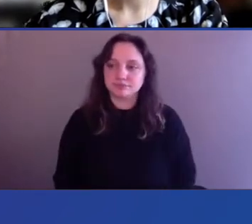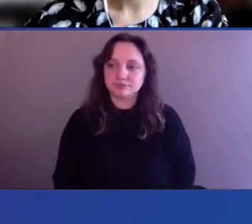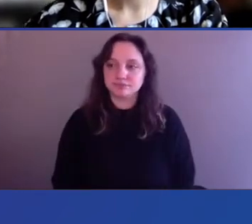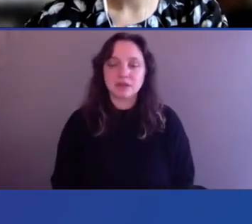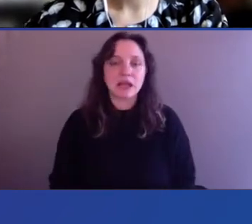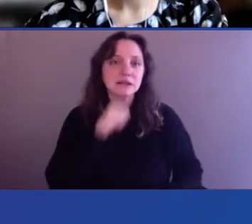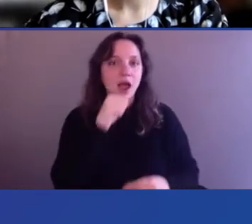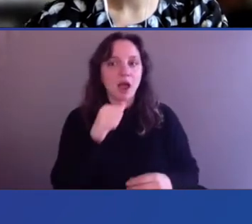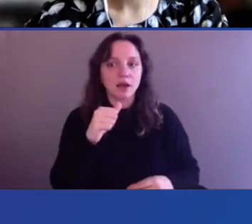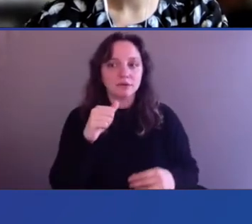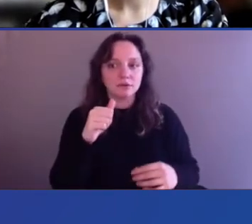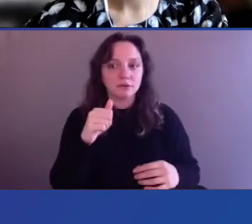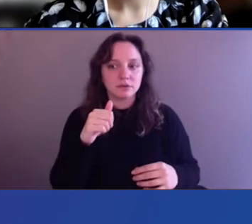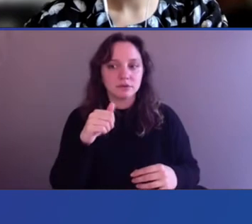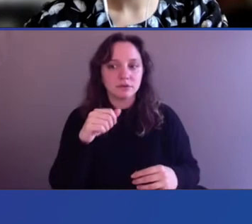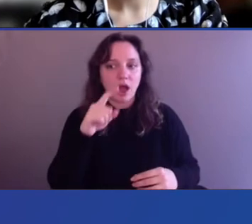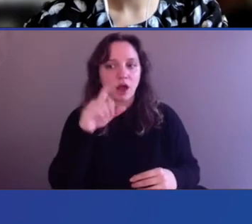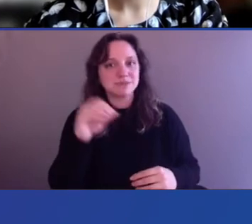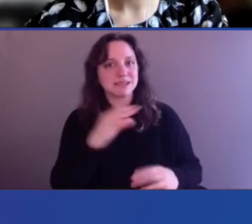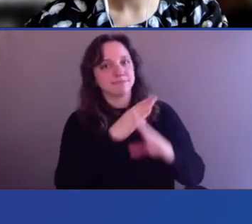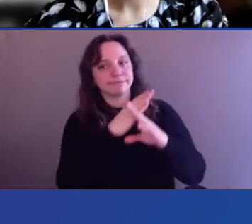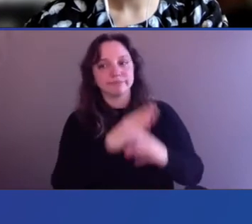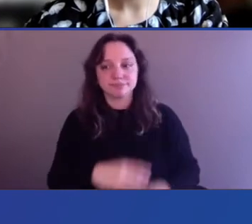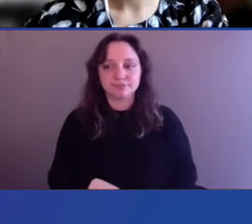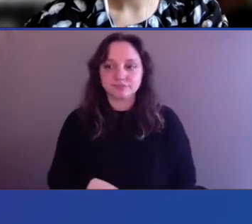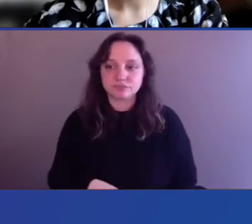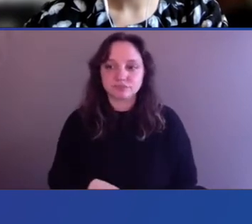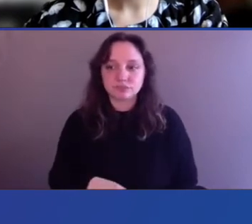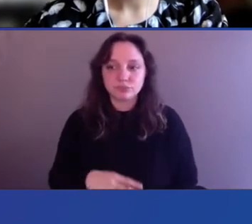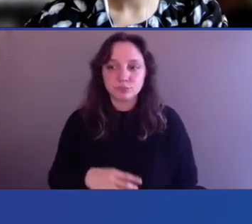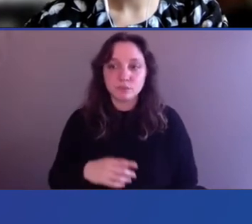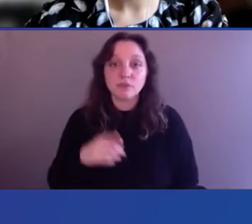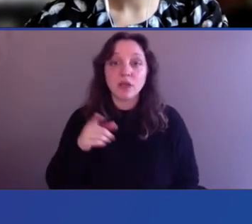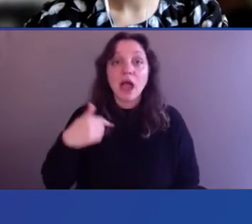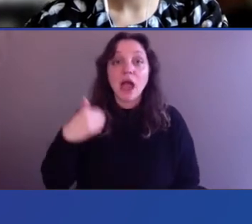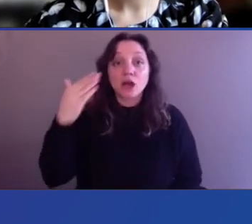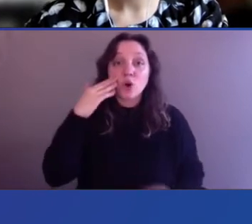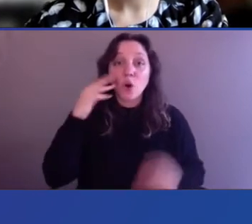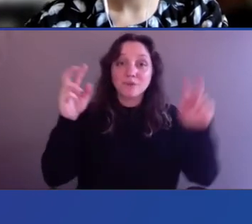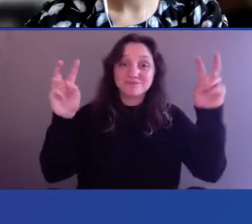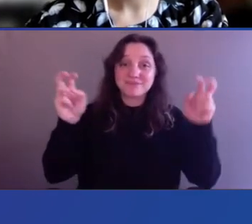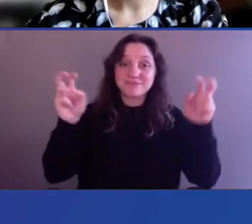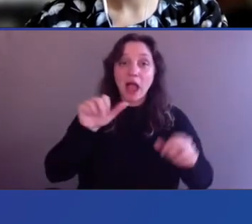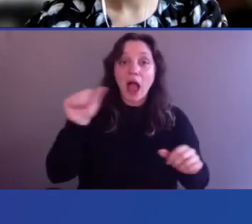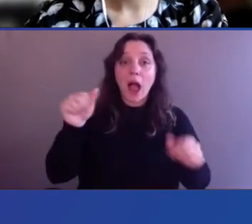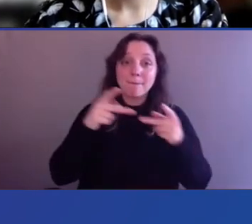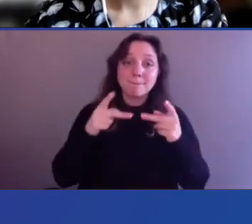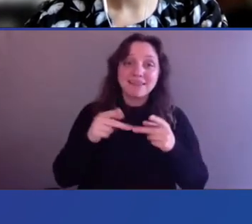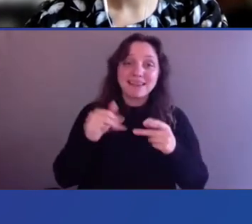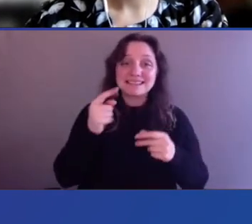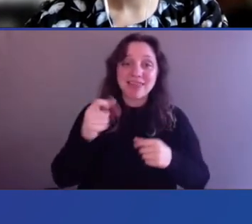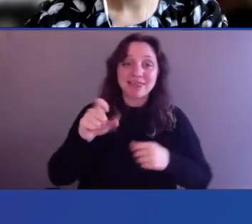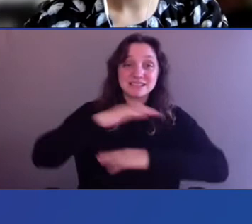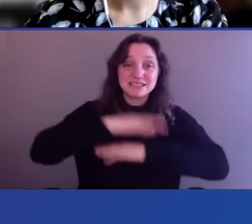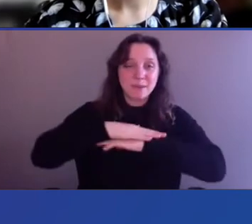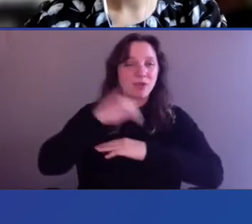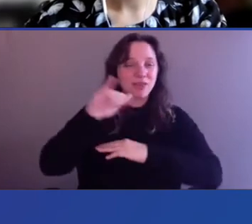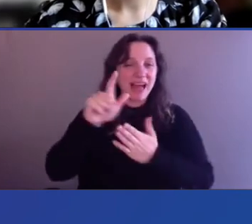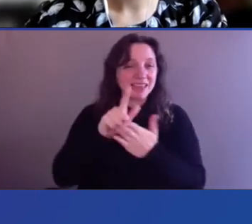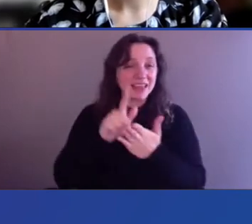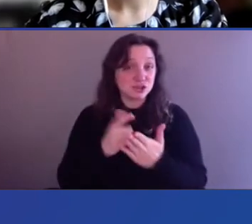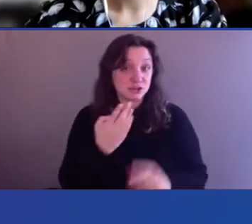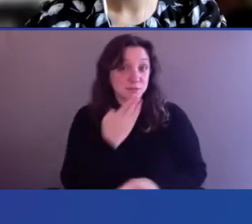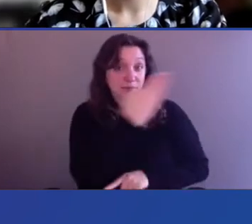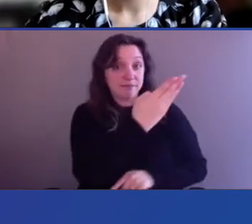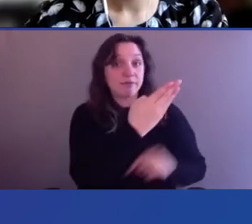Place at the Table campaign is asking for the state to lift that lobbying threshold to $10,000, because what